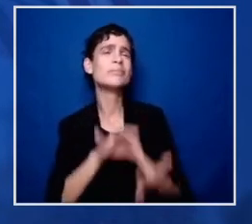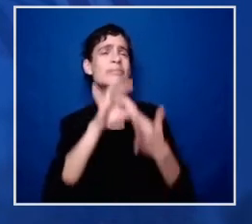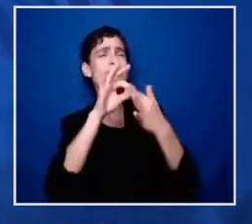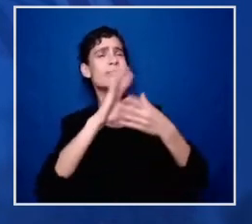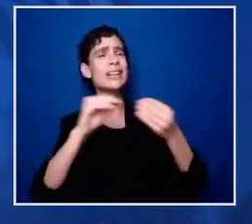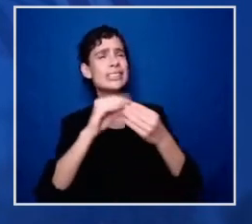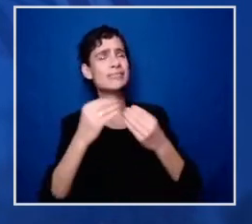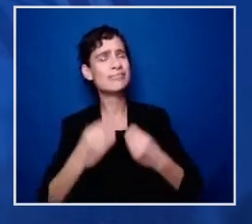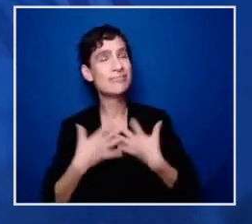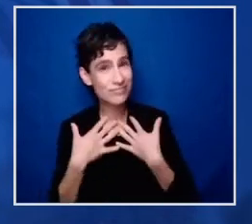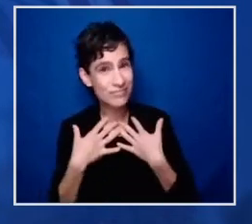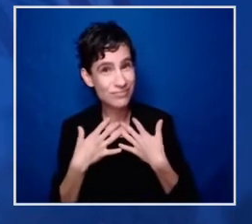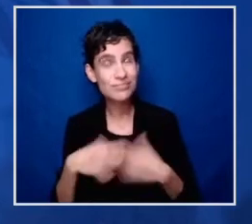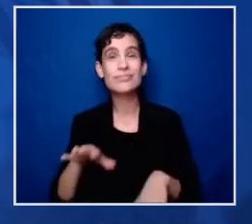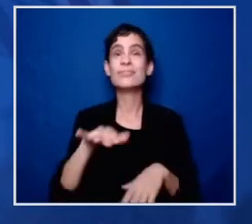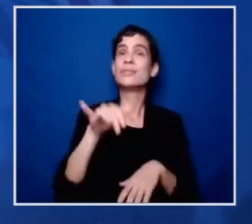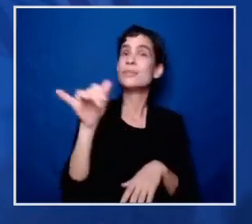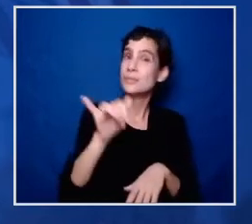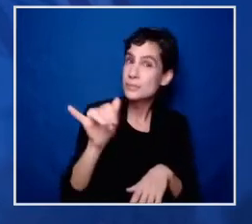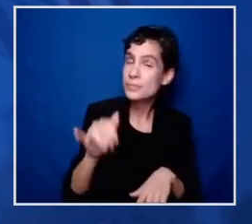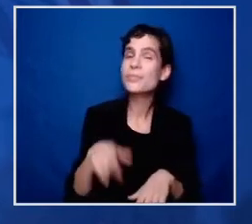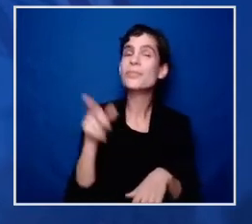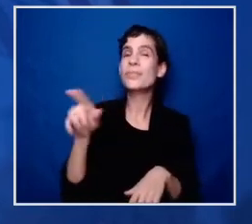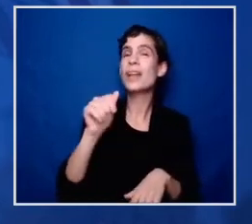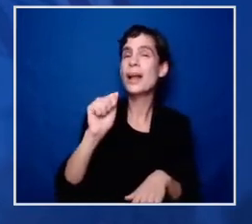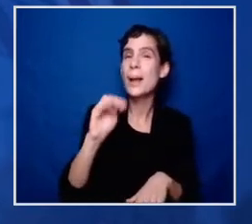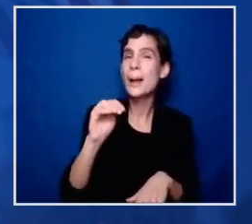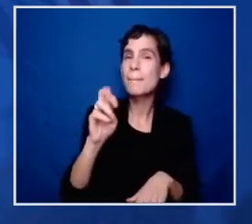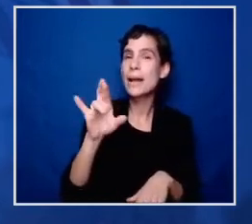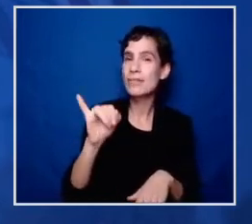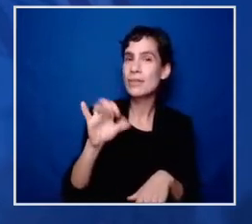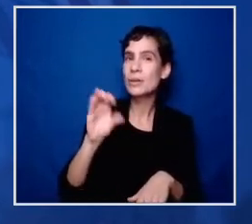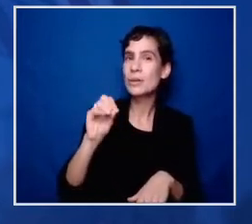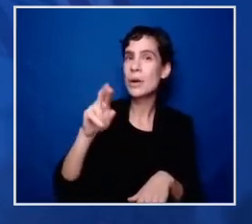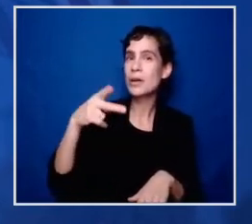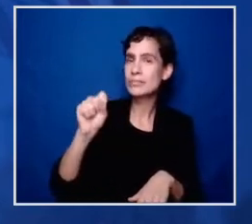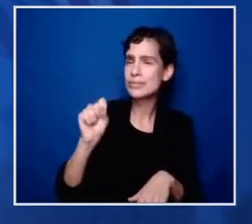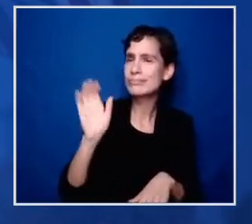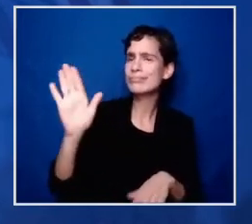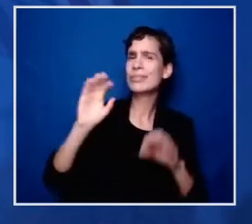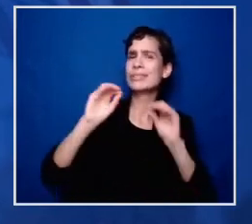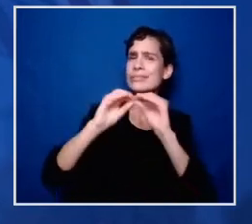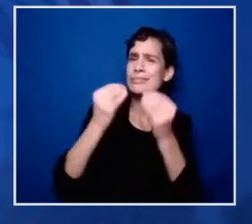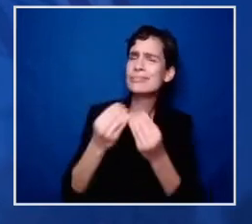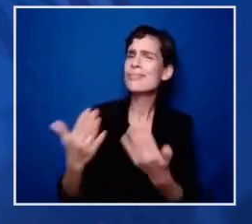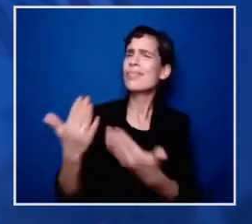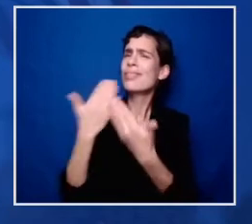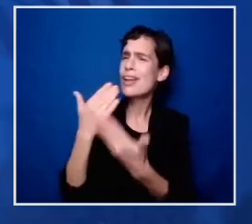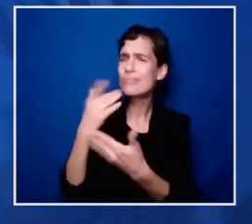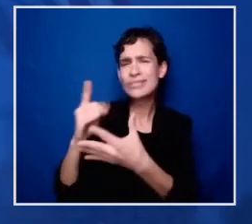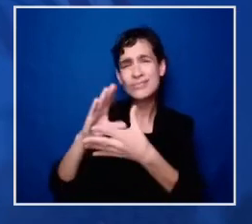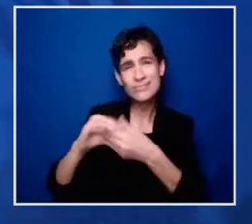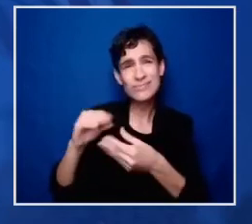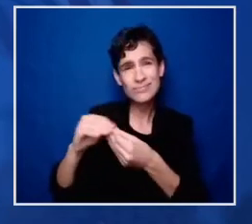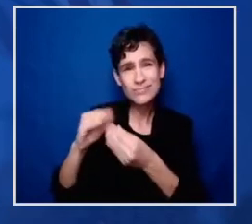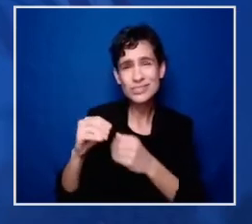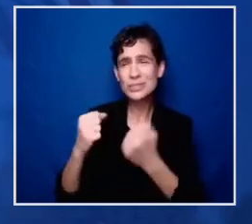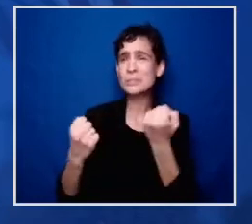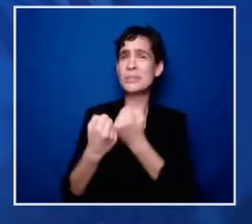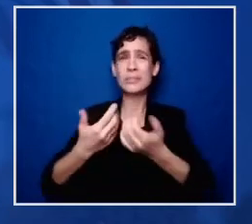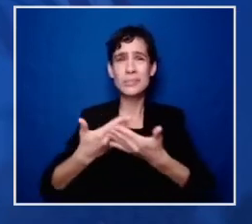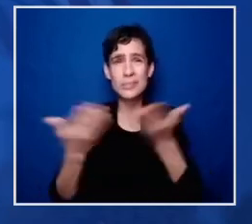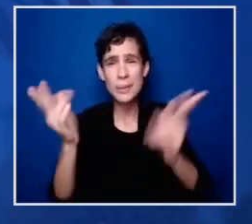engages millions of Americans in service each year. And we hope that all of you will commit to serve in your community in 2021, whether it's